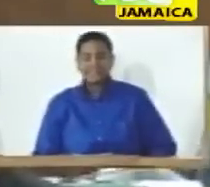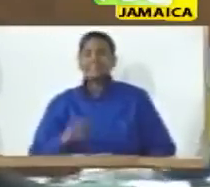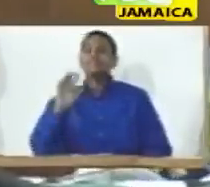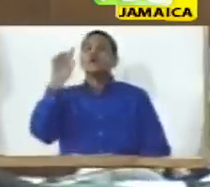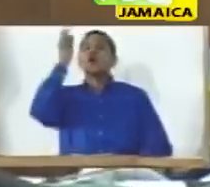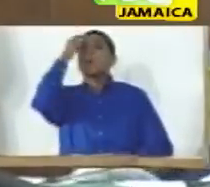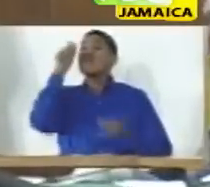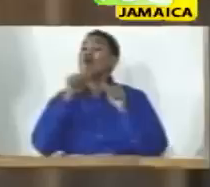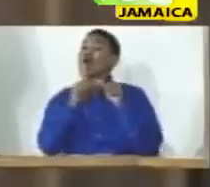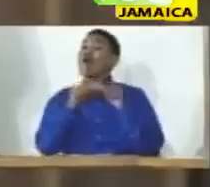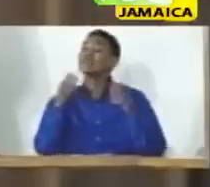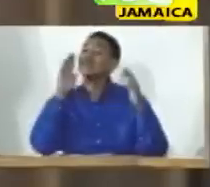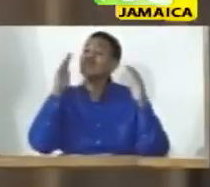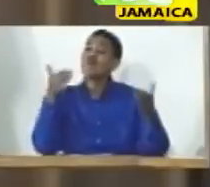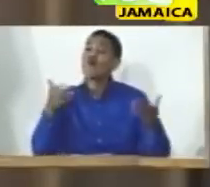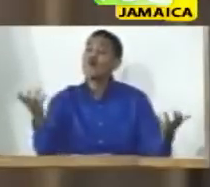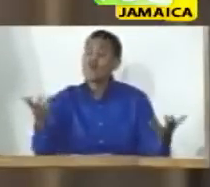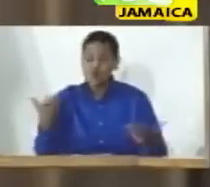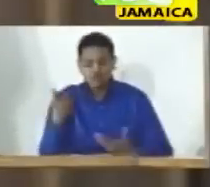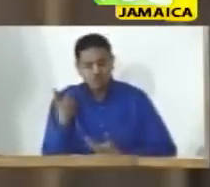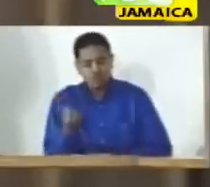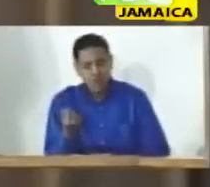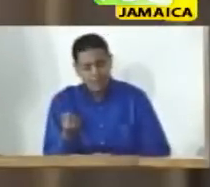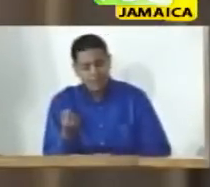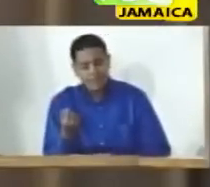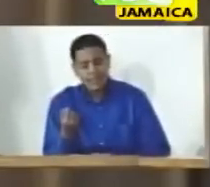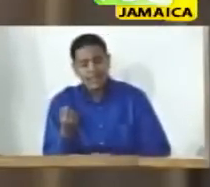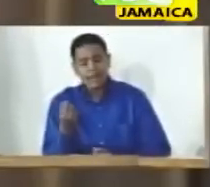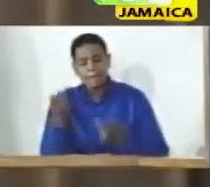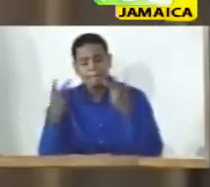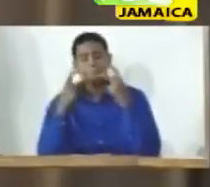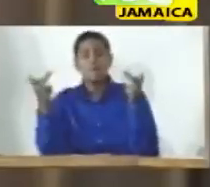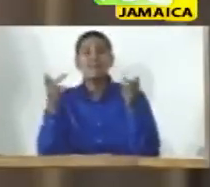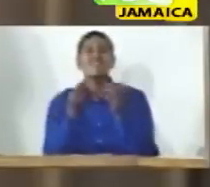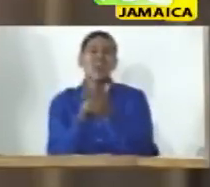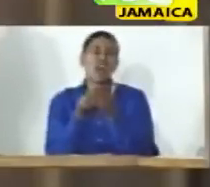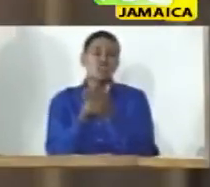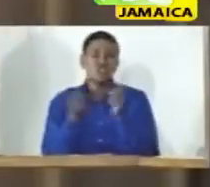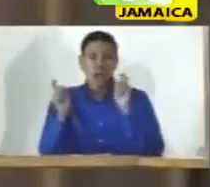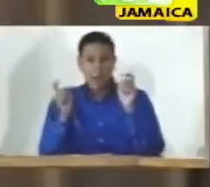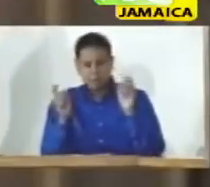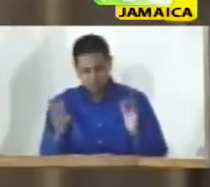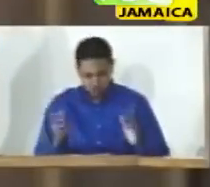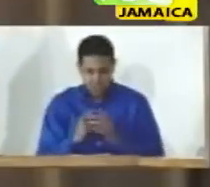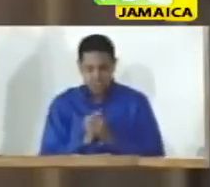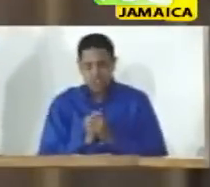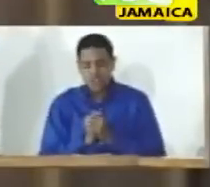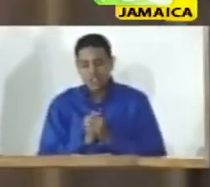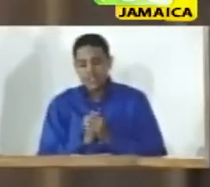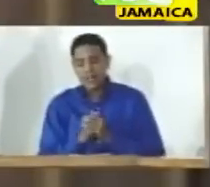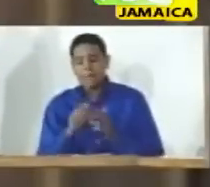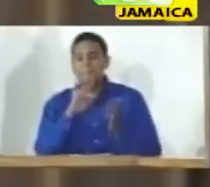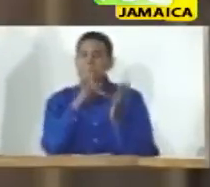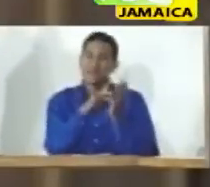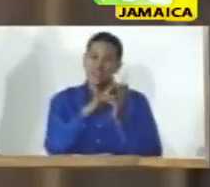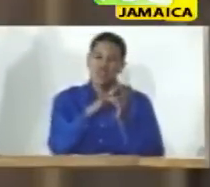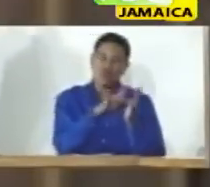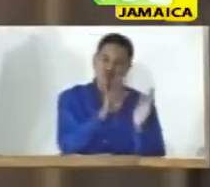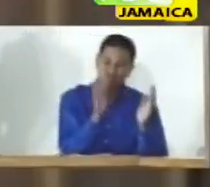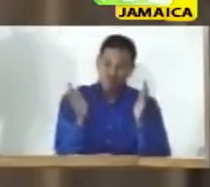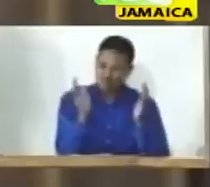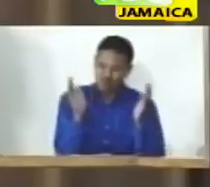The government continues to focus on strengthening public financial administration medium-term